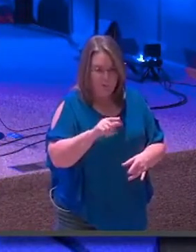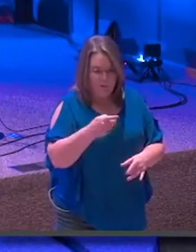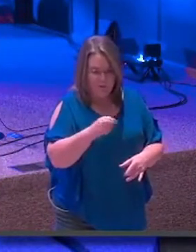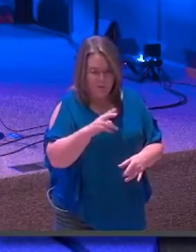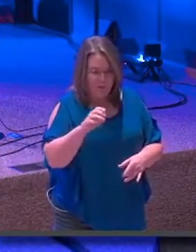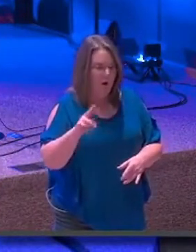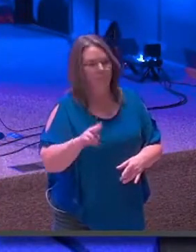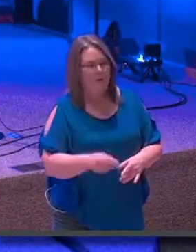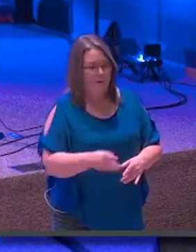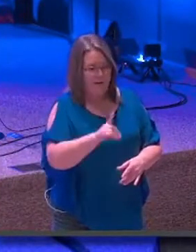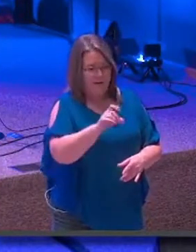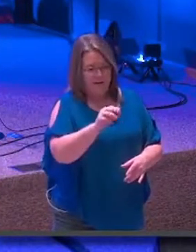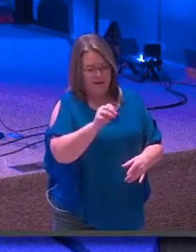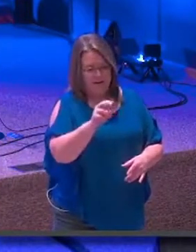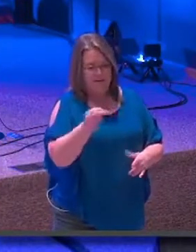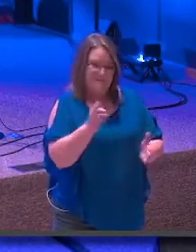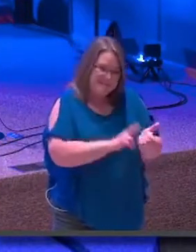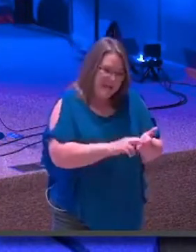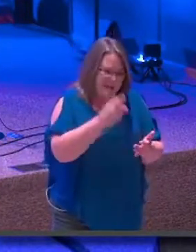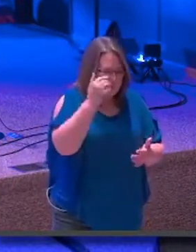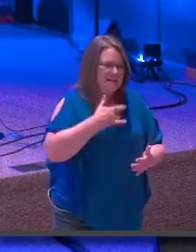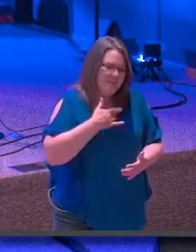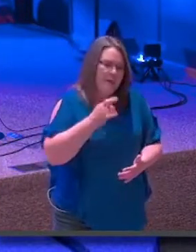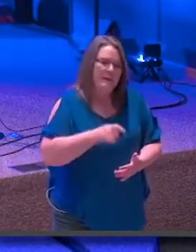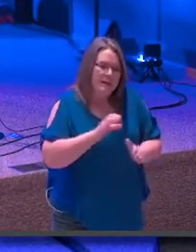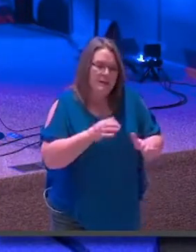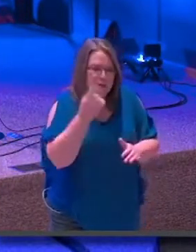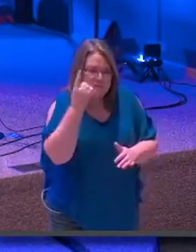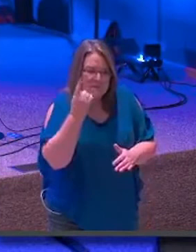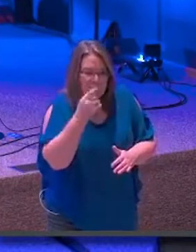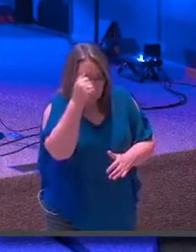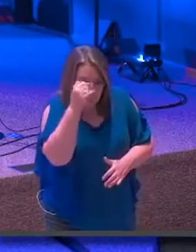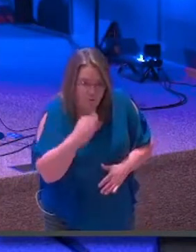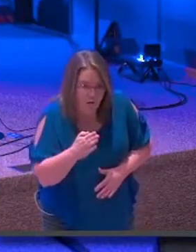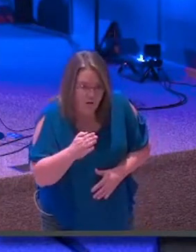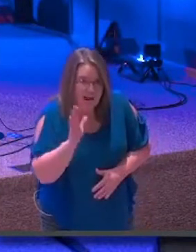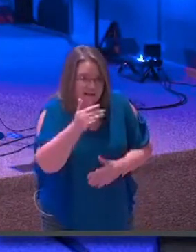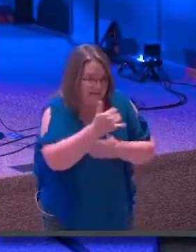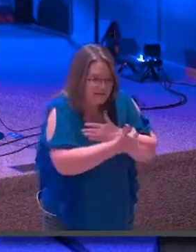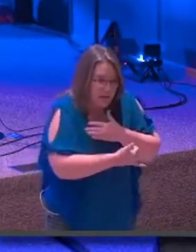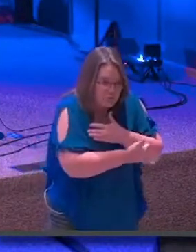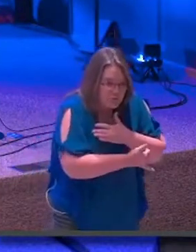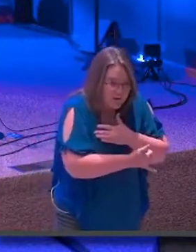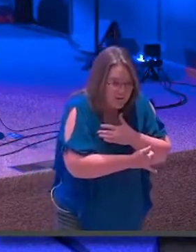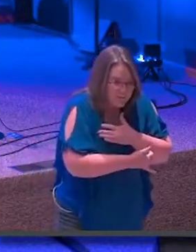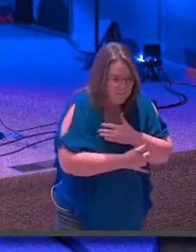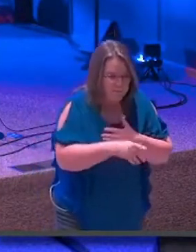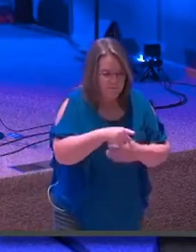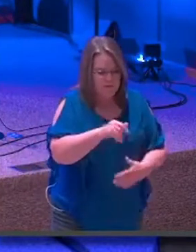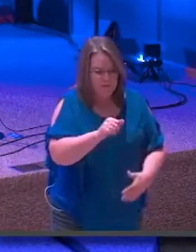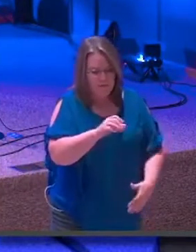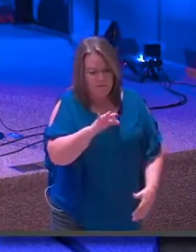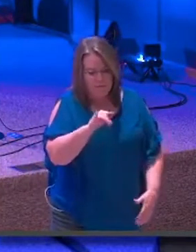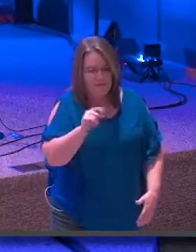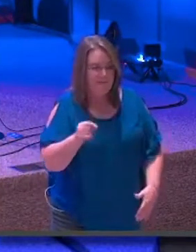because he felt like he needed to do something for God and his country. So a pacifist joined the